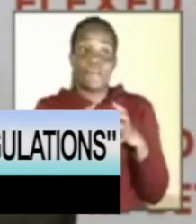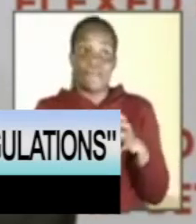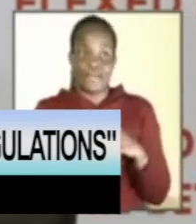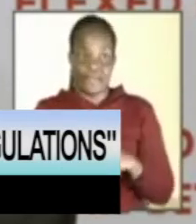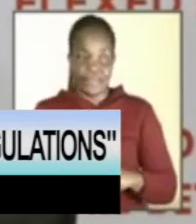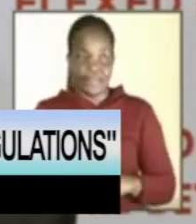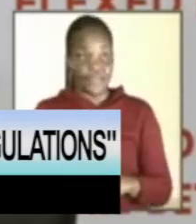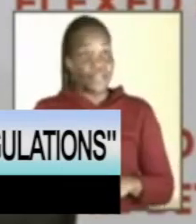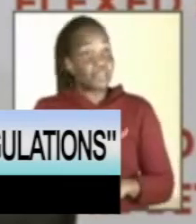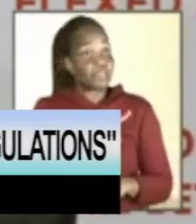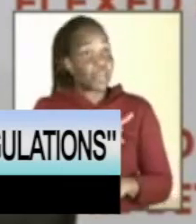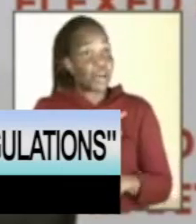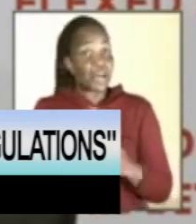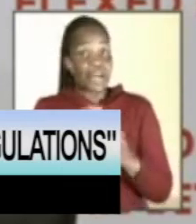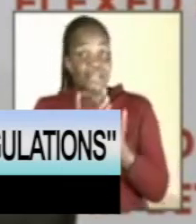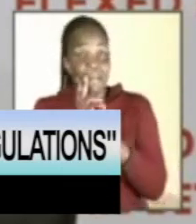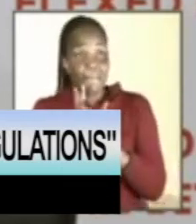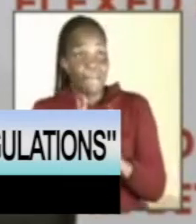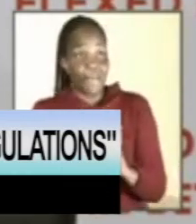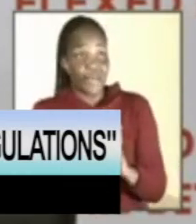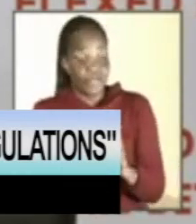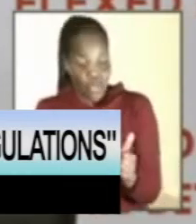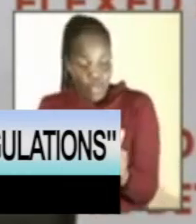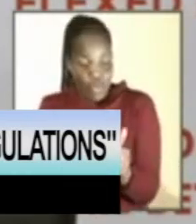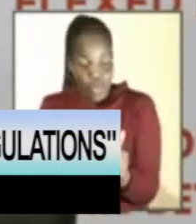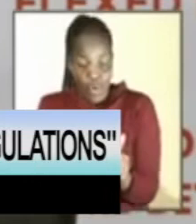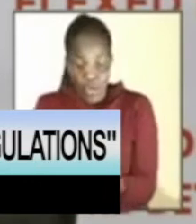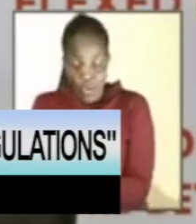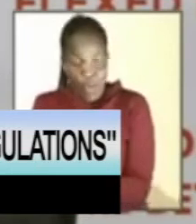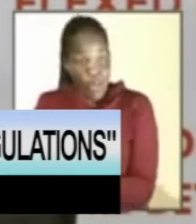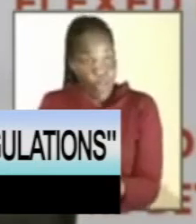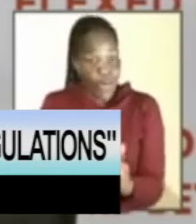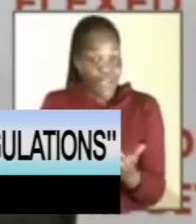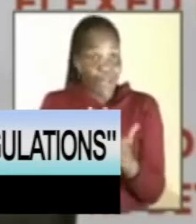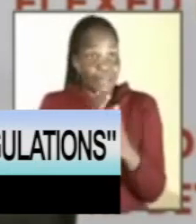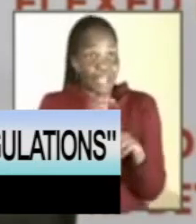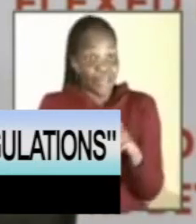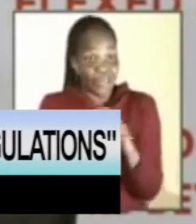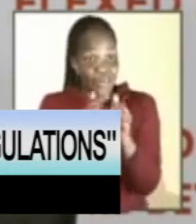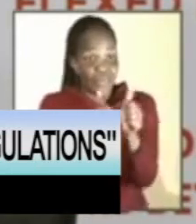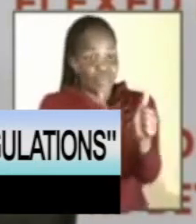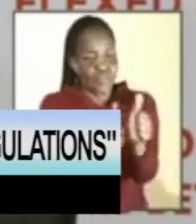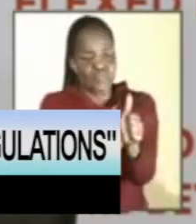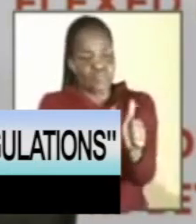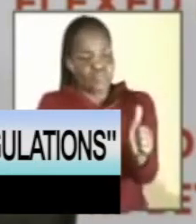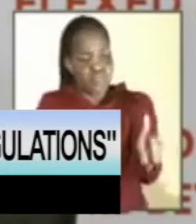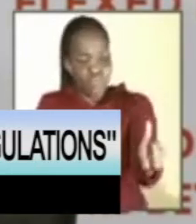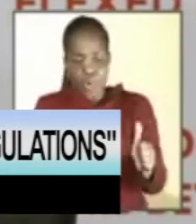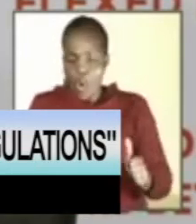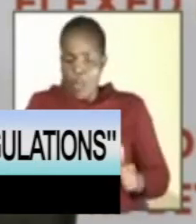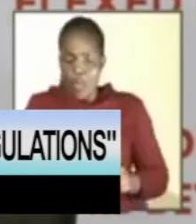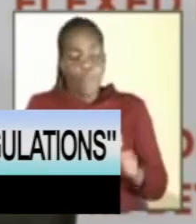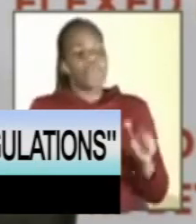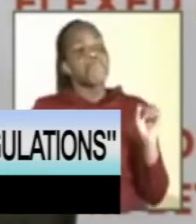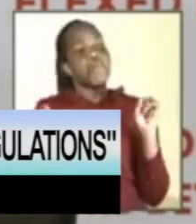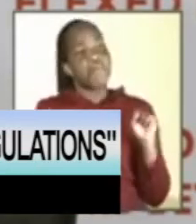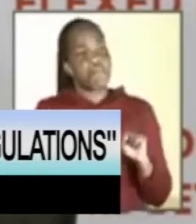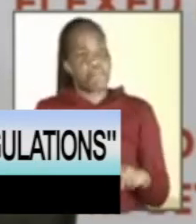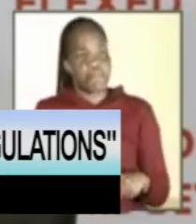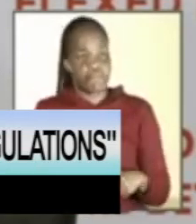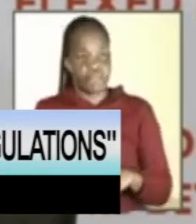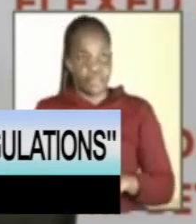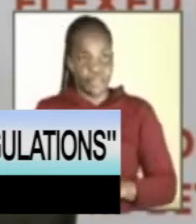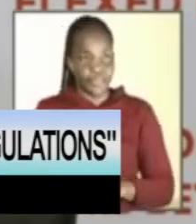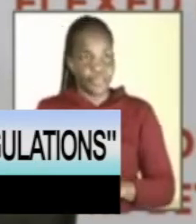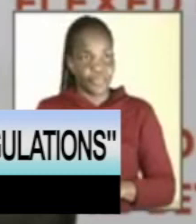some instances people respect the social distancing, but there are some instances where you find a group of